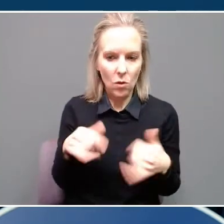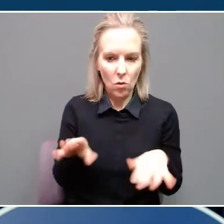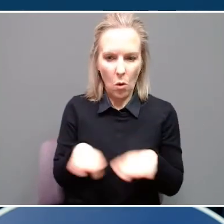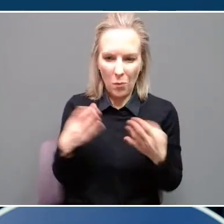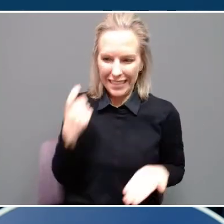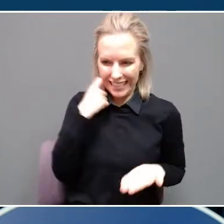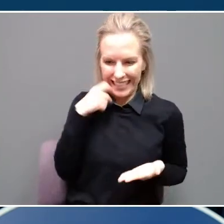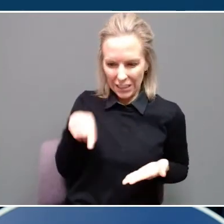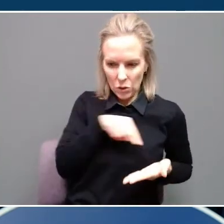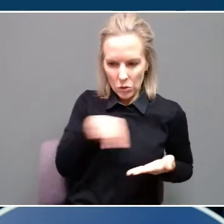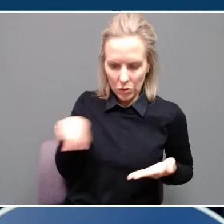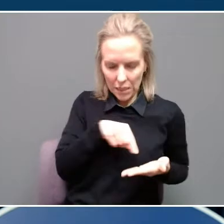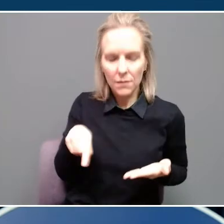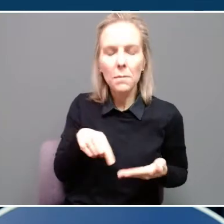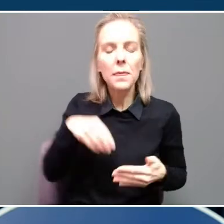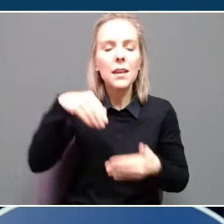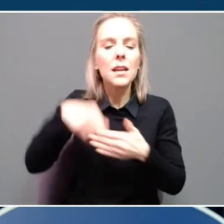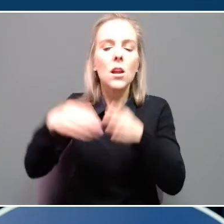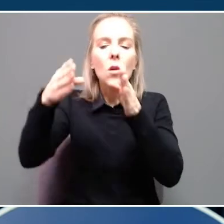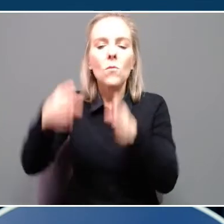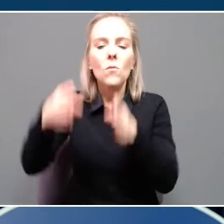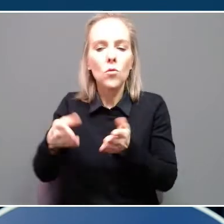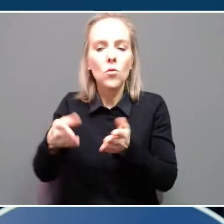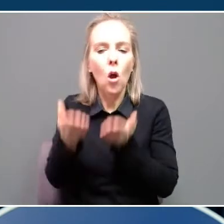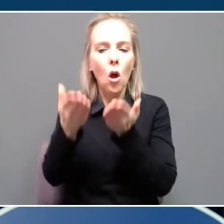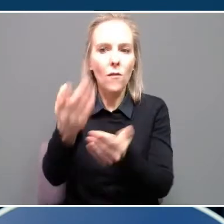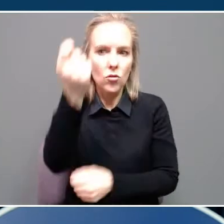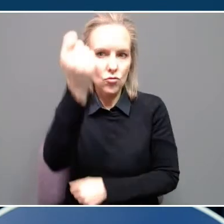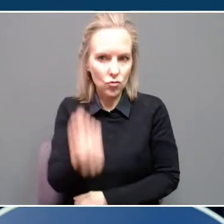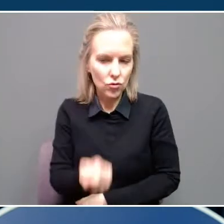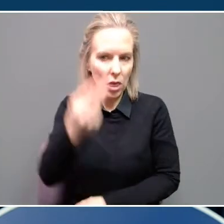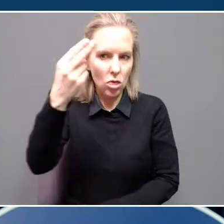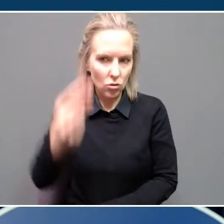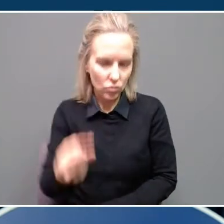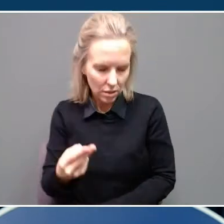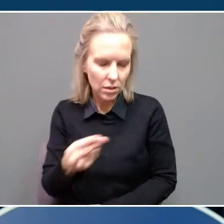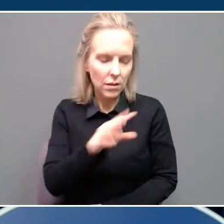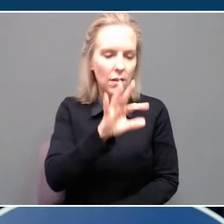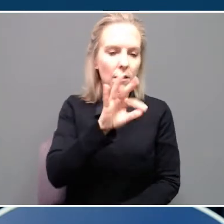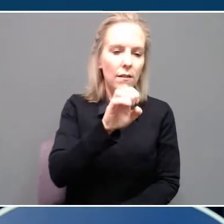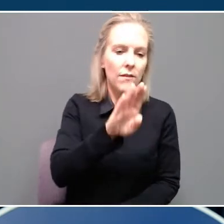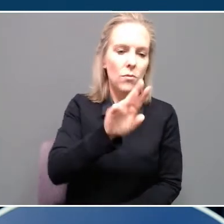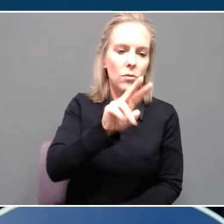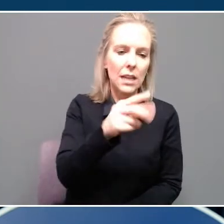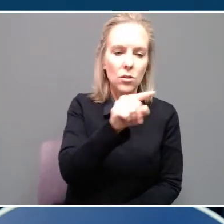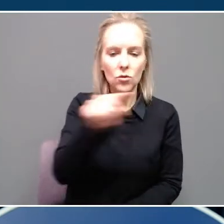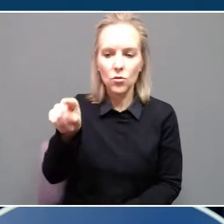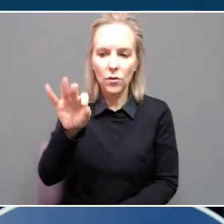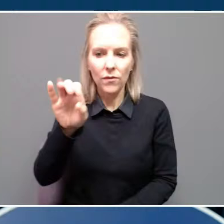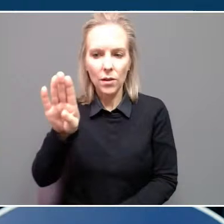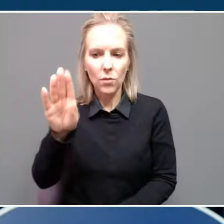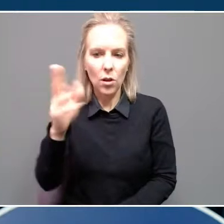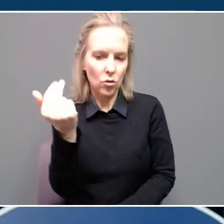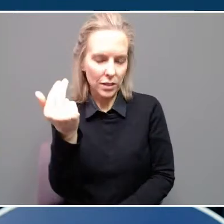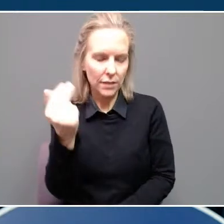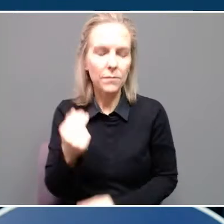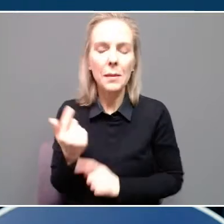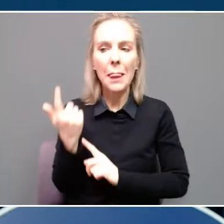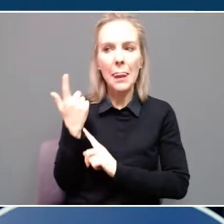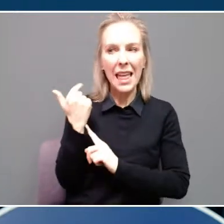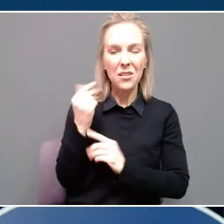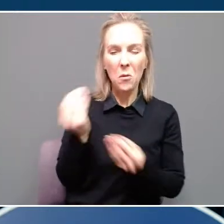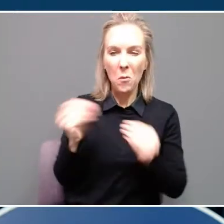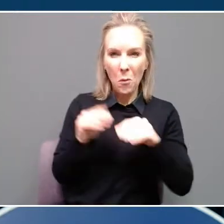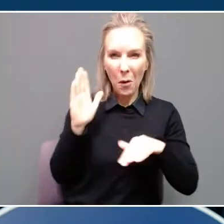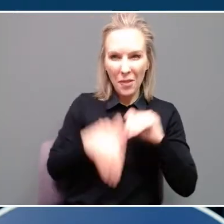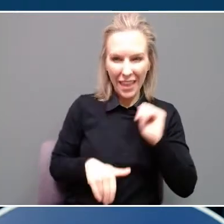In-person assistance will be offered on Tuesdays and Thursdays from February 2nd to the 13th. Last year, more than 1,500